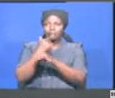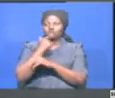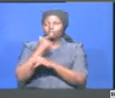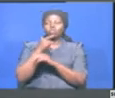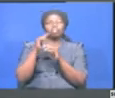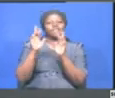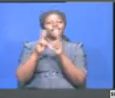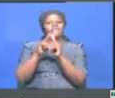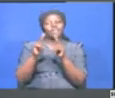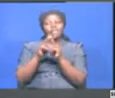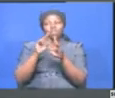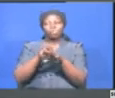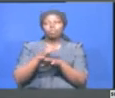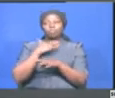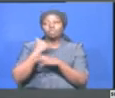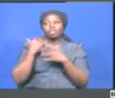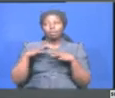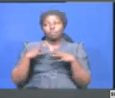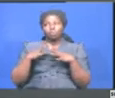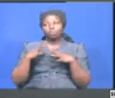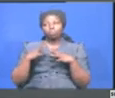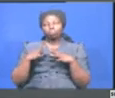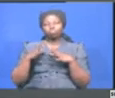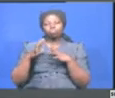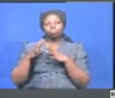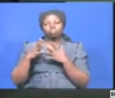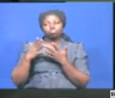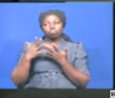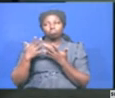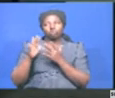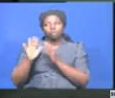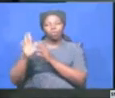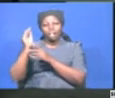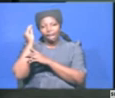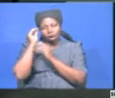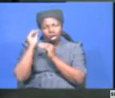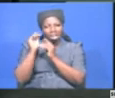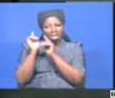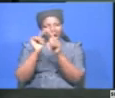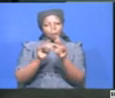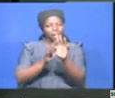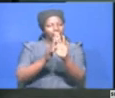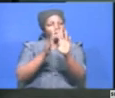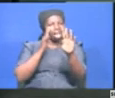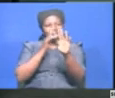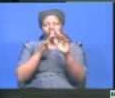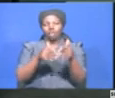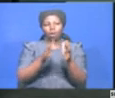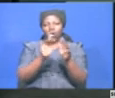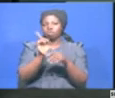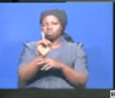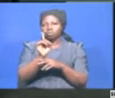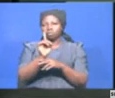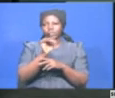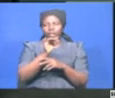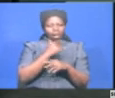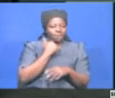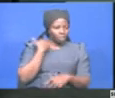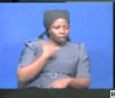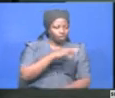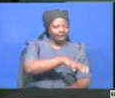go education and line on the road. I grew up in that generation. If he was just passing by, everyone had to be there.